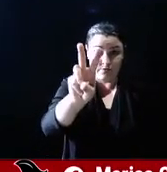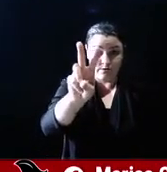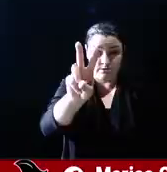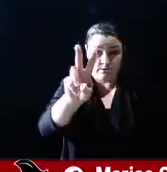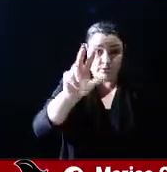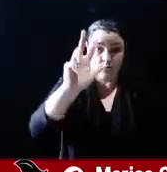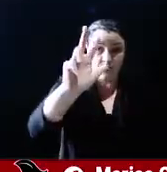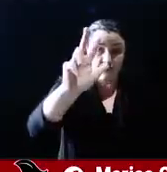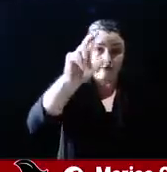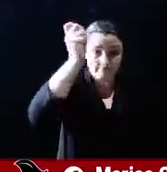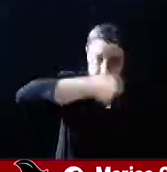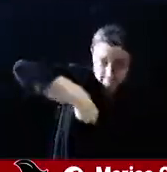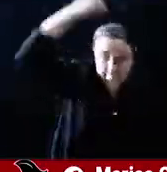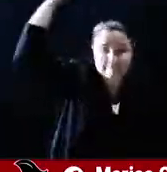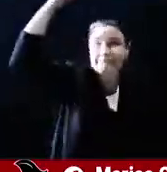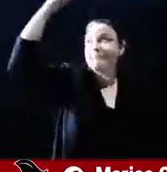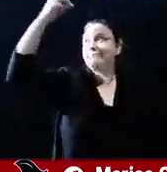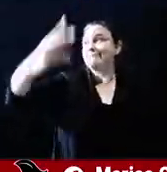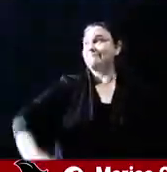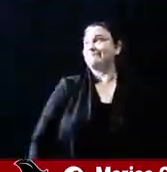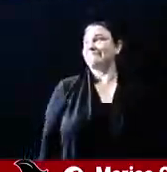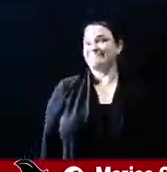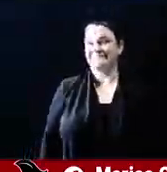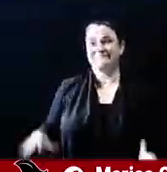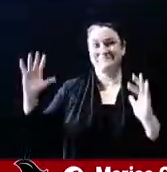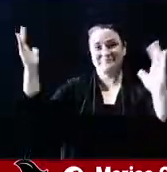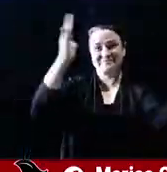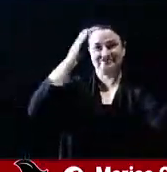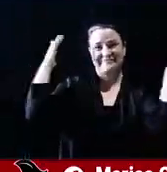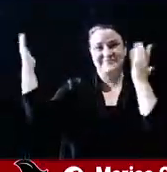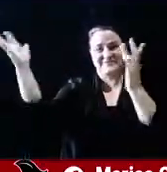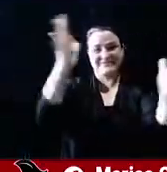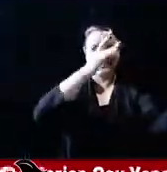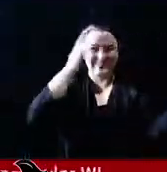two, three, cap.